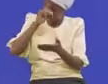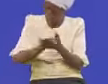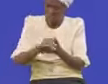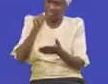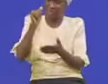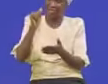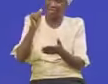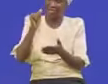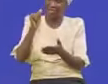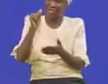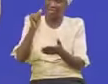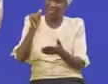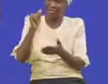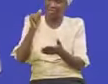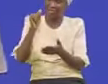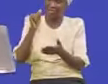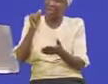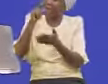Apoto mo kwase